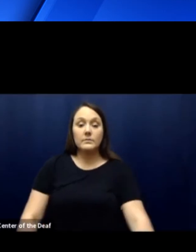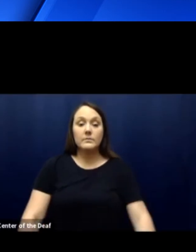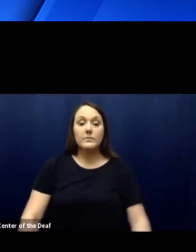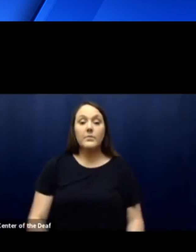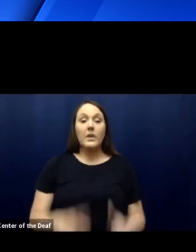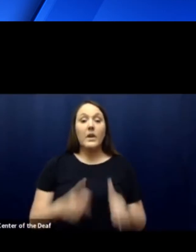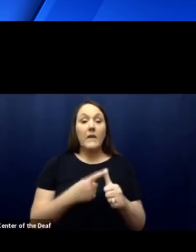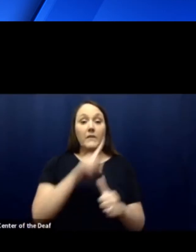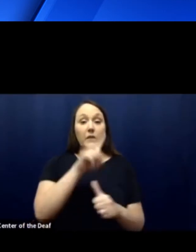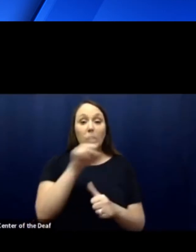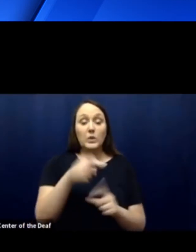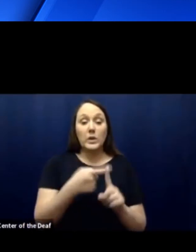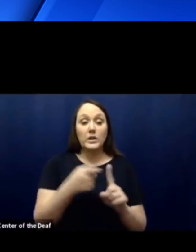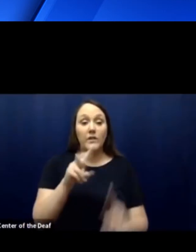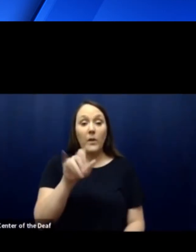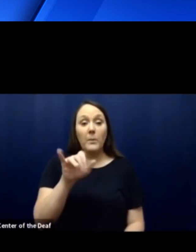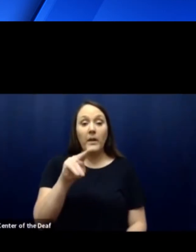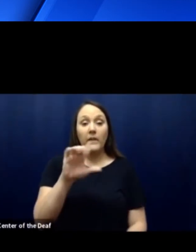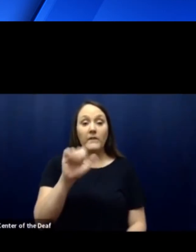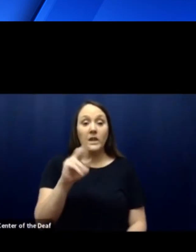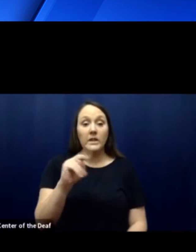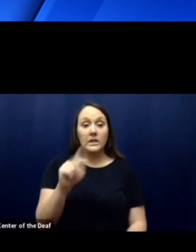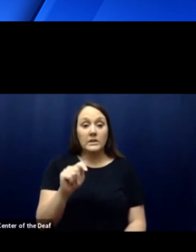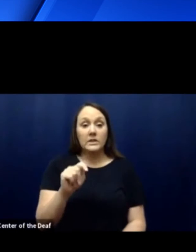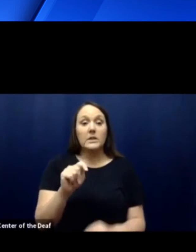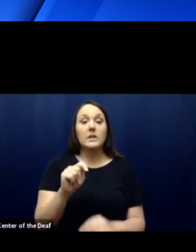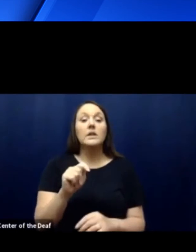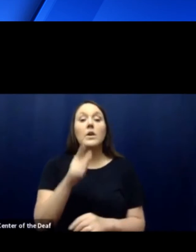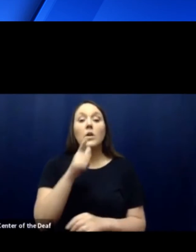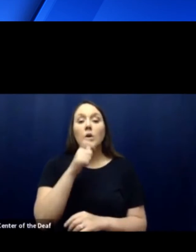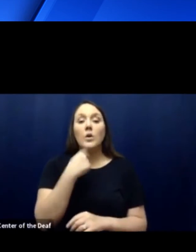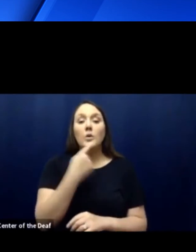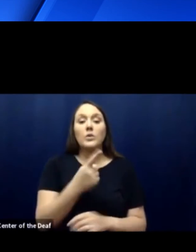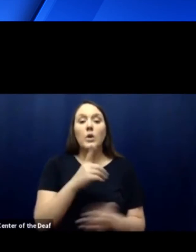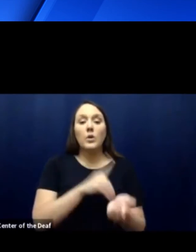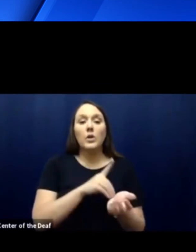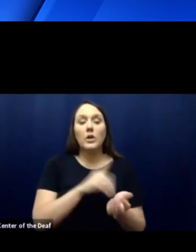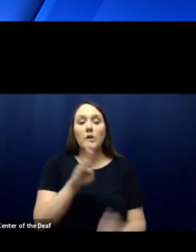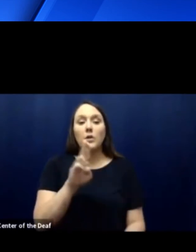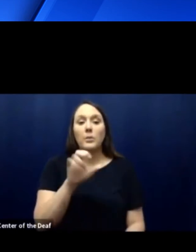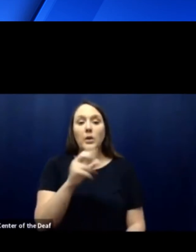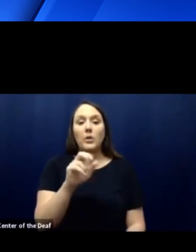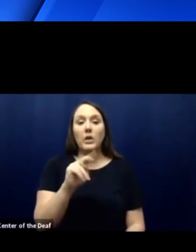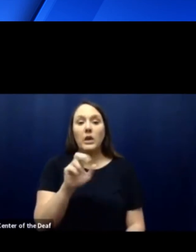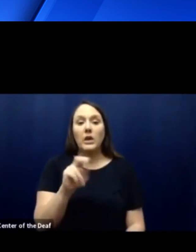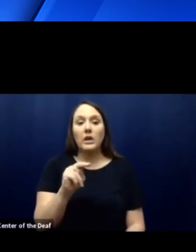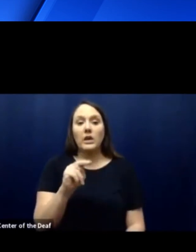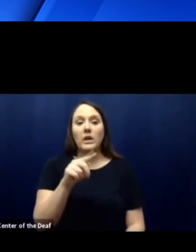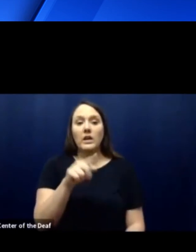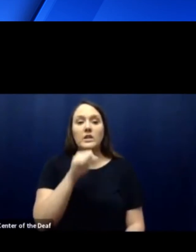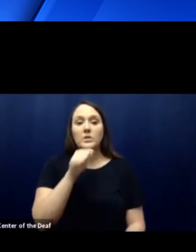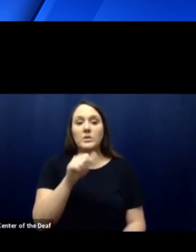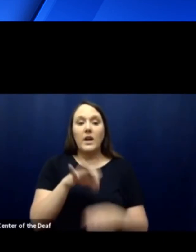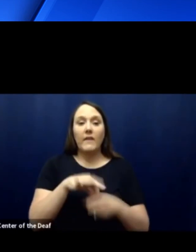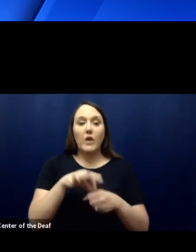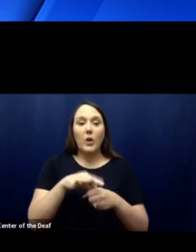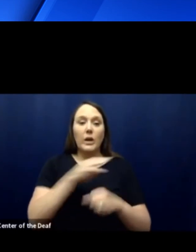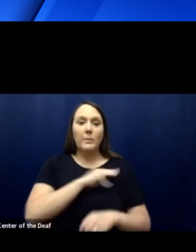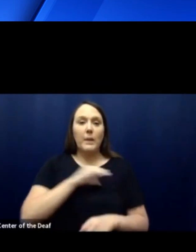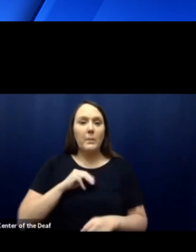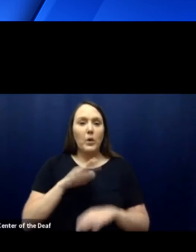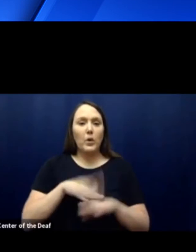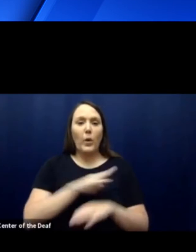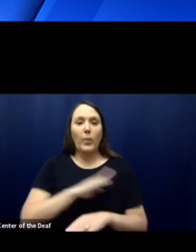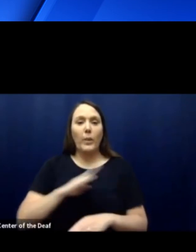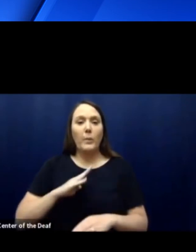The first question we have is from Vincent with the Sentinel. Who told Dr. Buchanan that she was a non-voting member of the Board of Health?